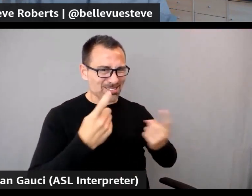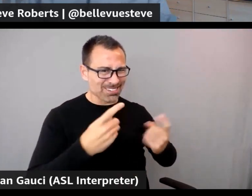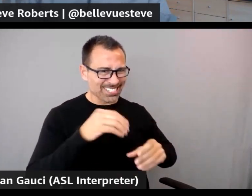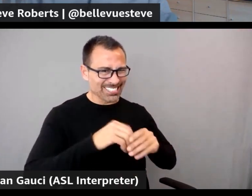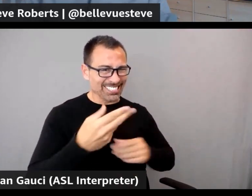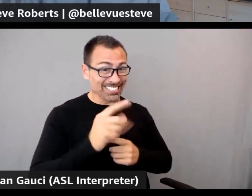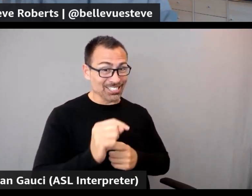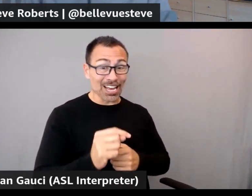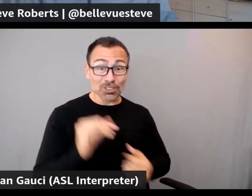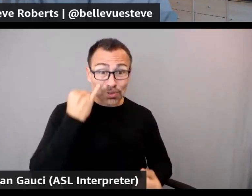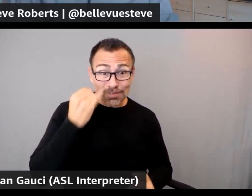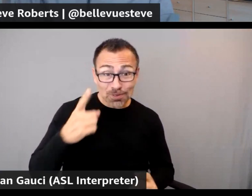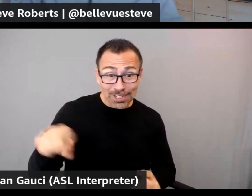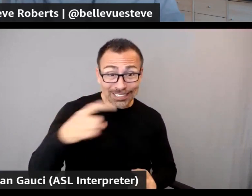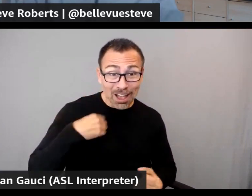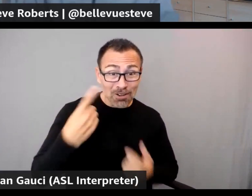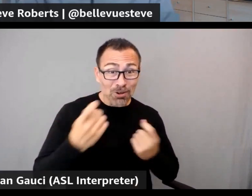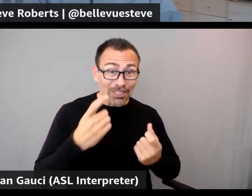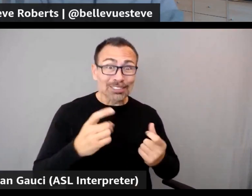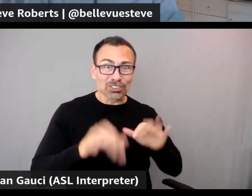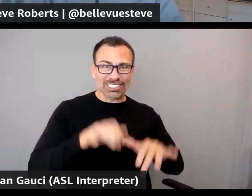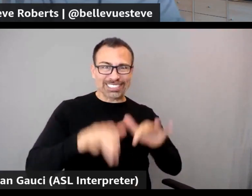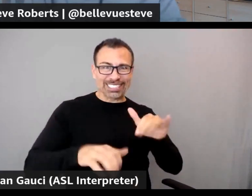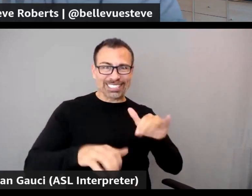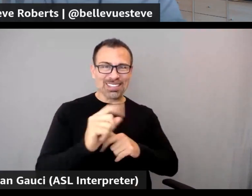there. Challenge accepted.